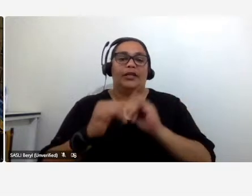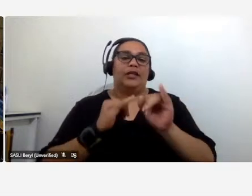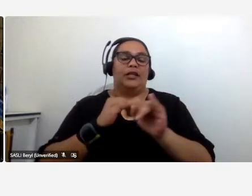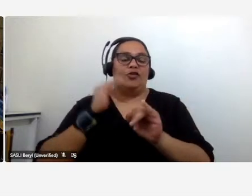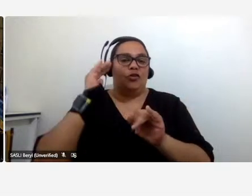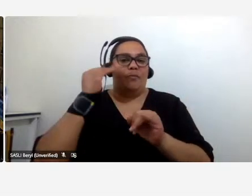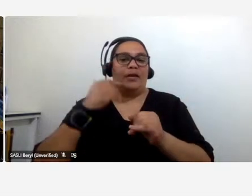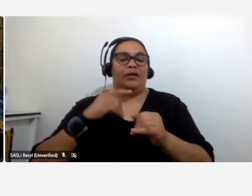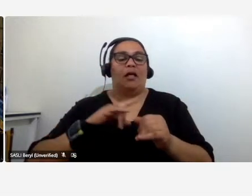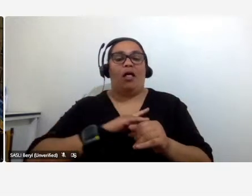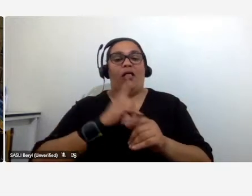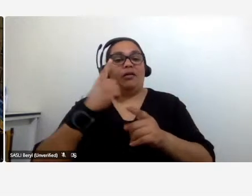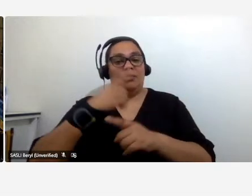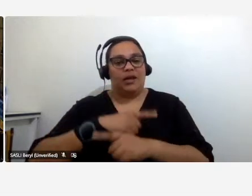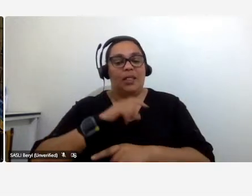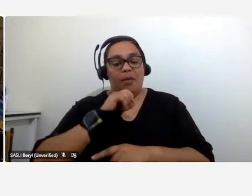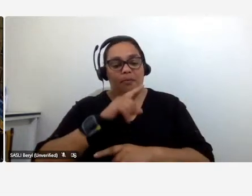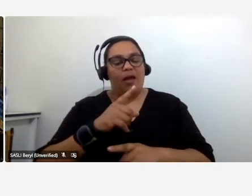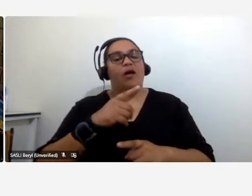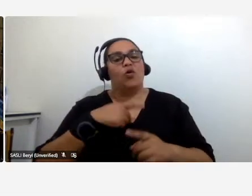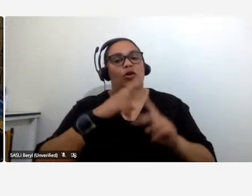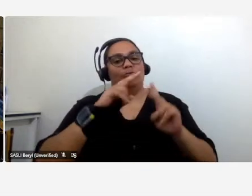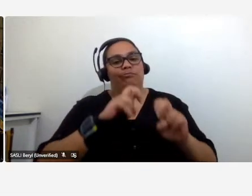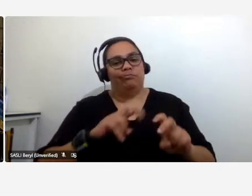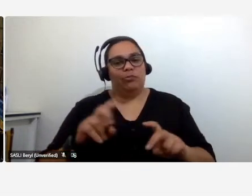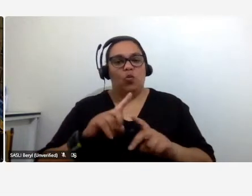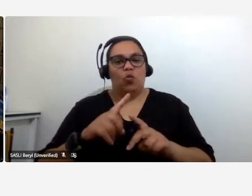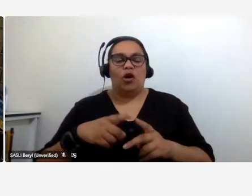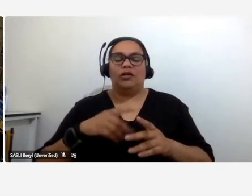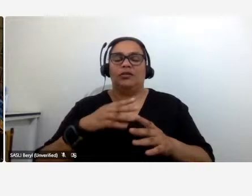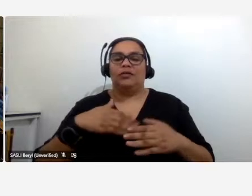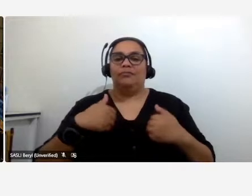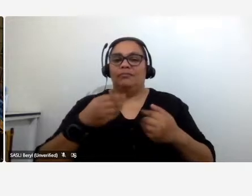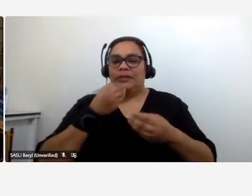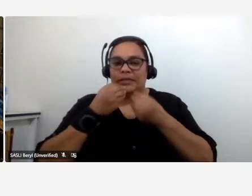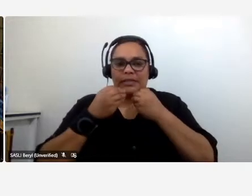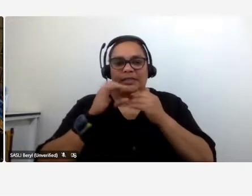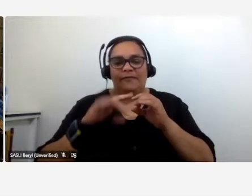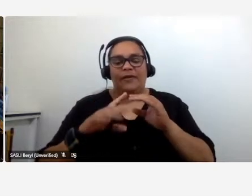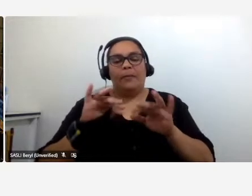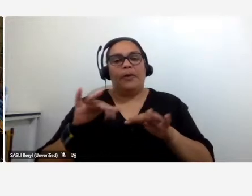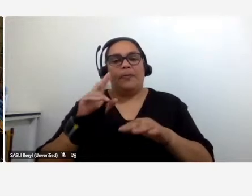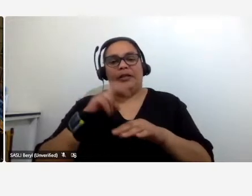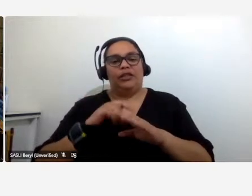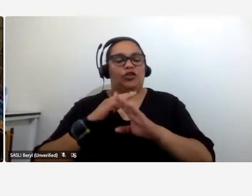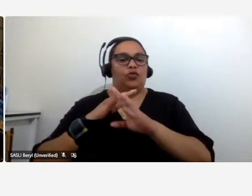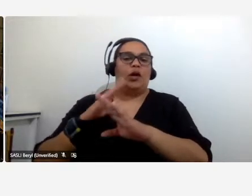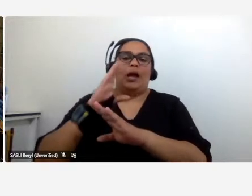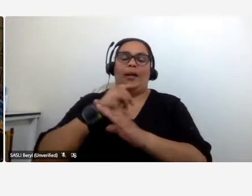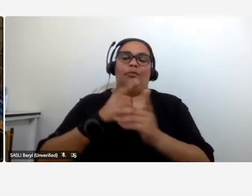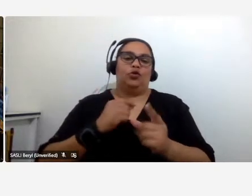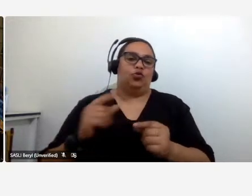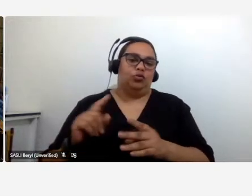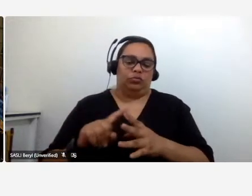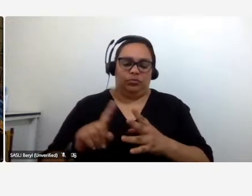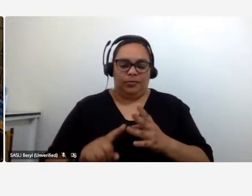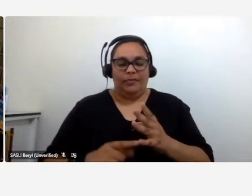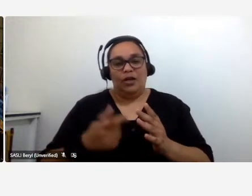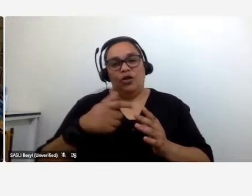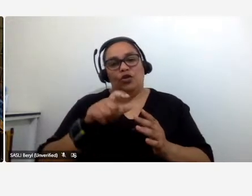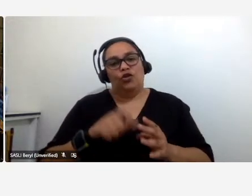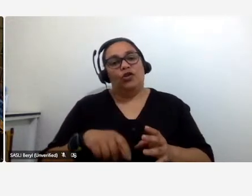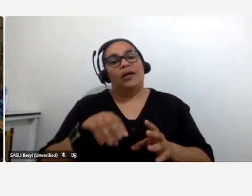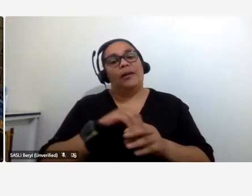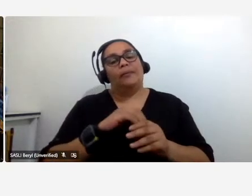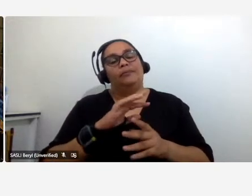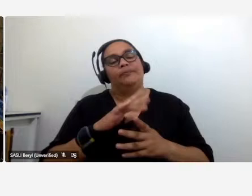Mental Health Day, and at that we also explored nutrition and what people should avoid. Then, Chair, in terms